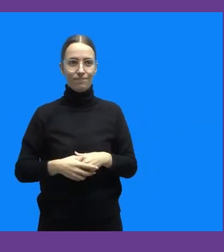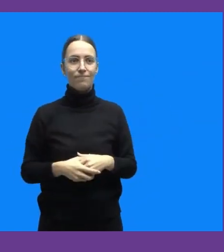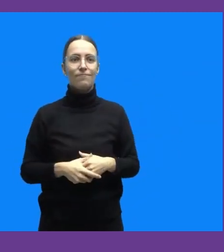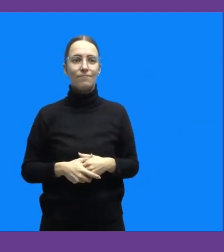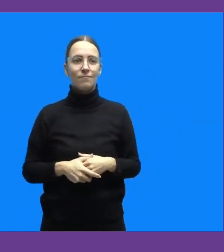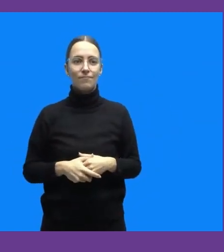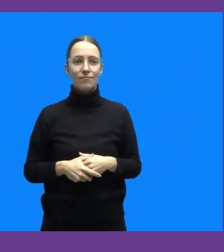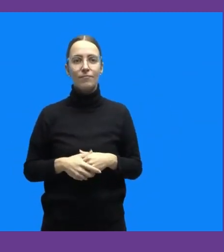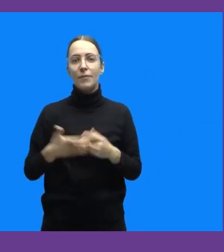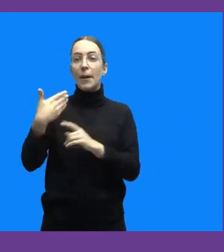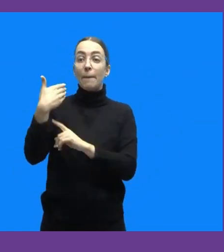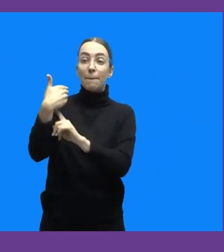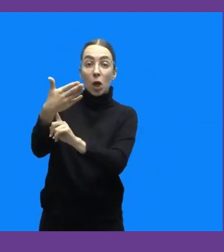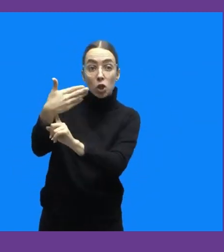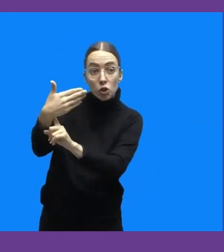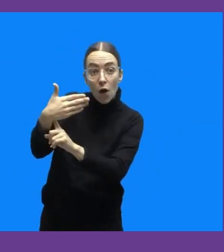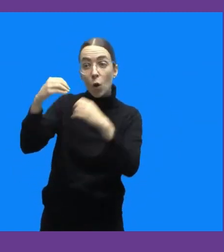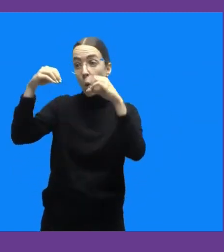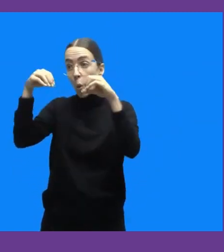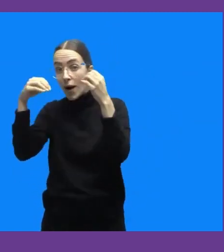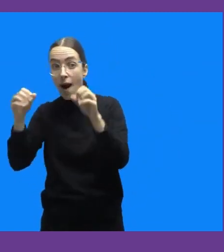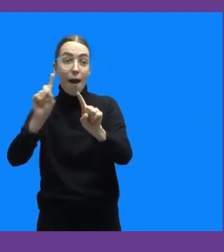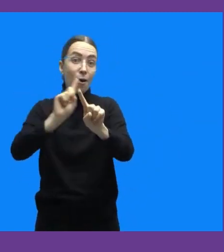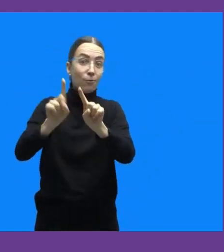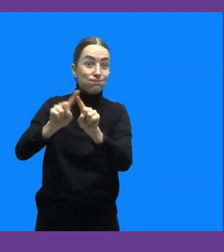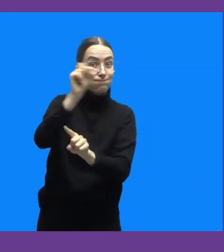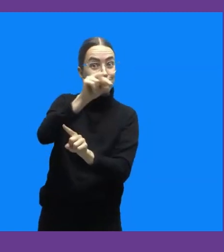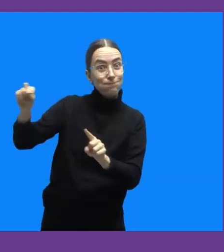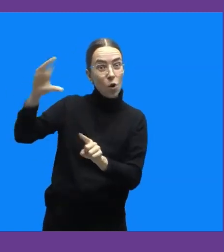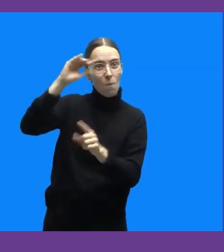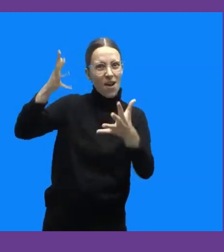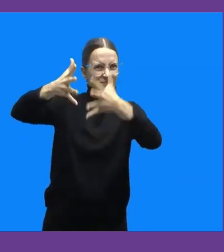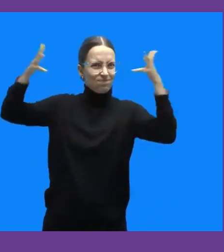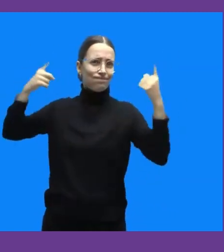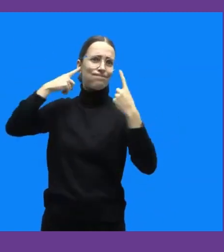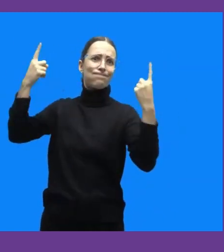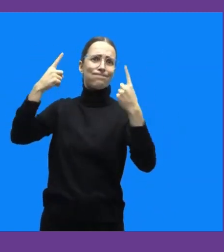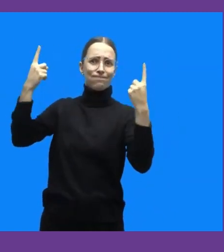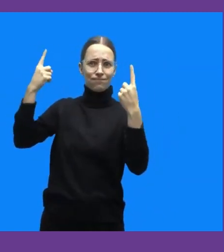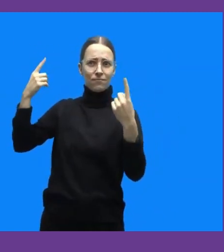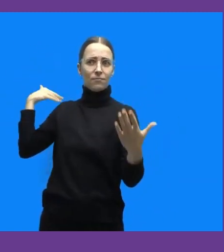huge, but also the key element, back to the European Accessibility Act last time,